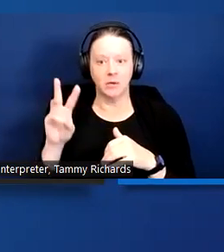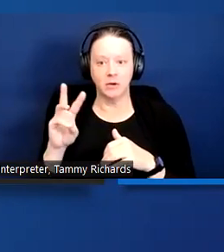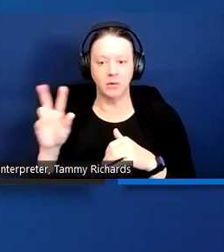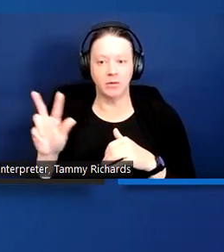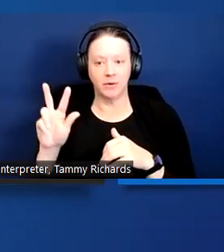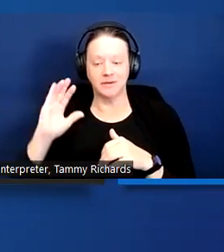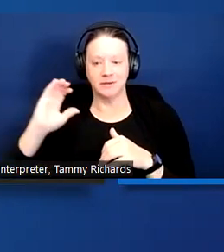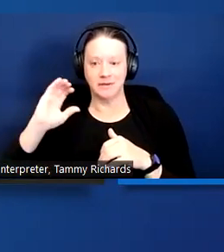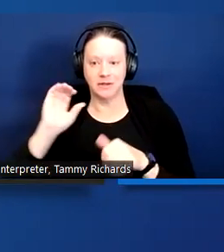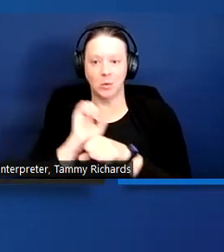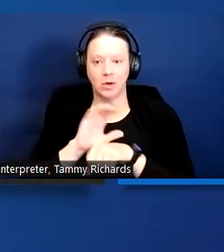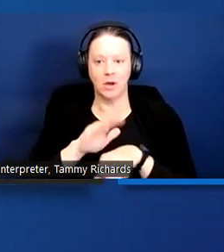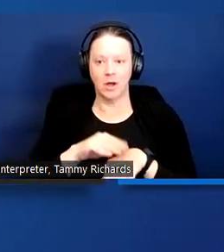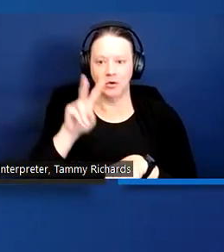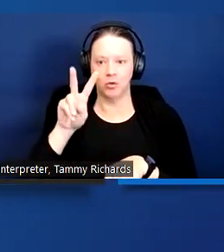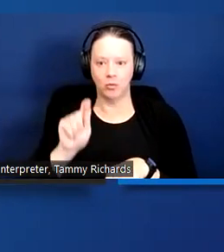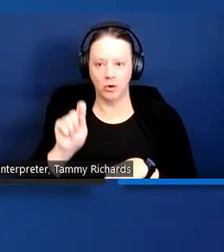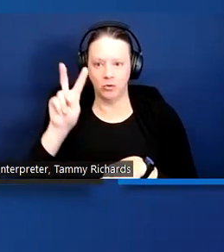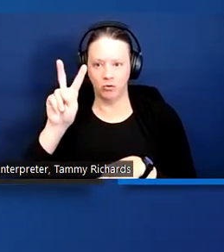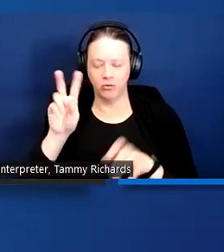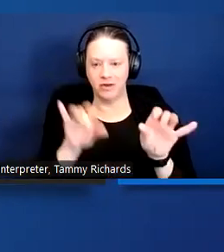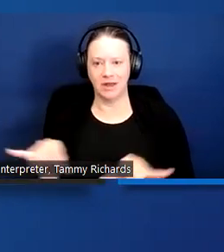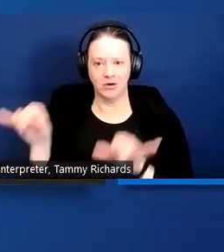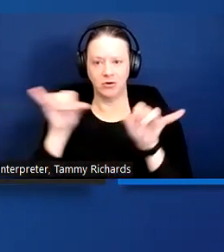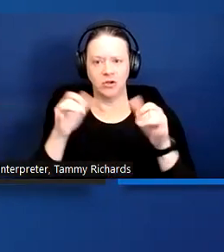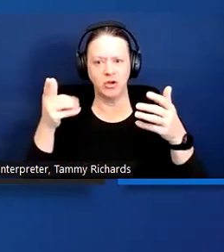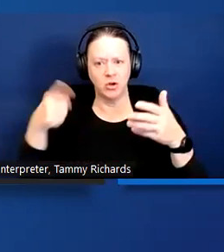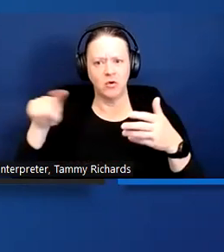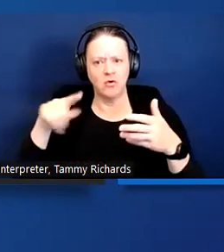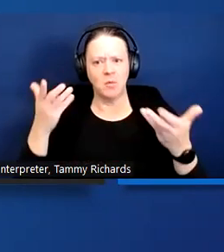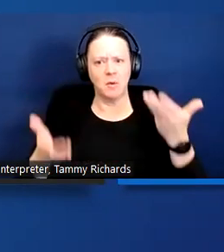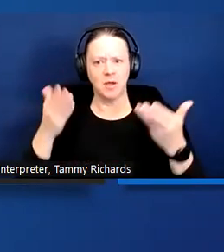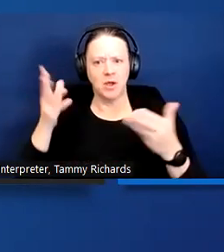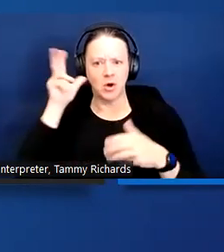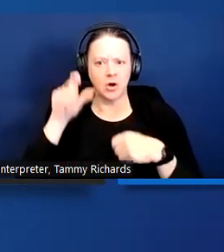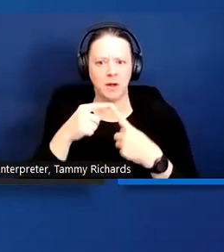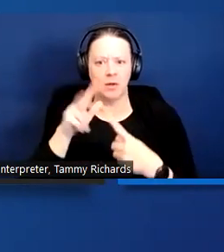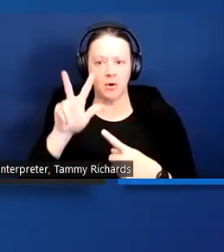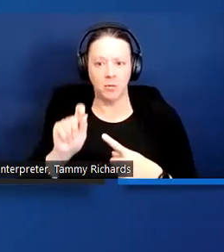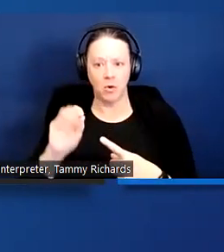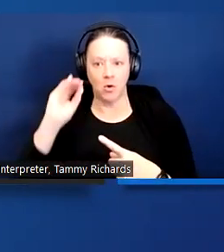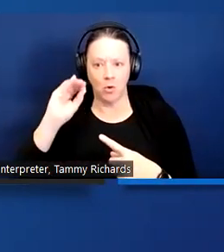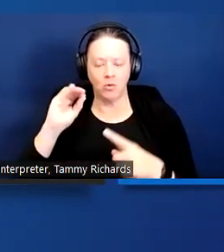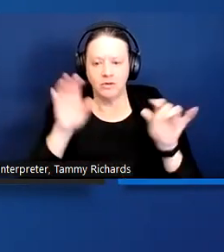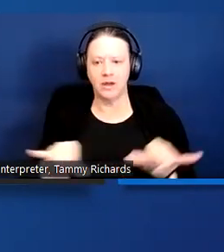on the 2.2 standards. And you've probably heard of the 3.0 standards, which is going to be a separate